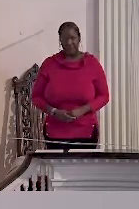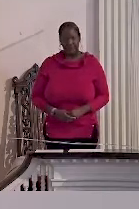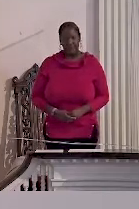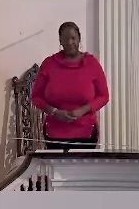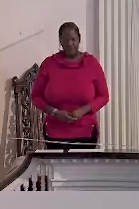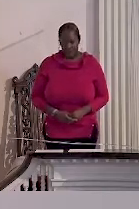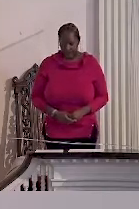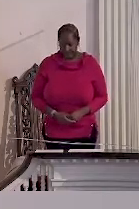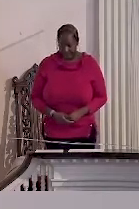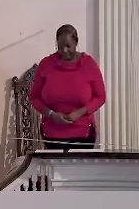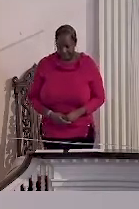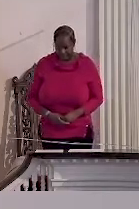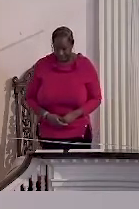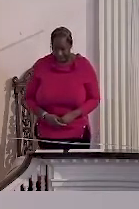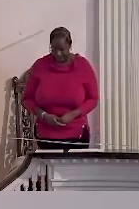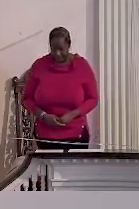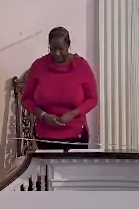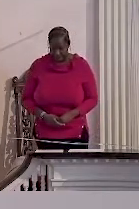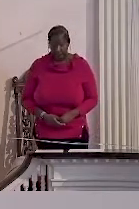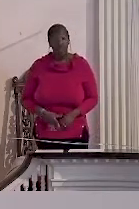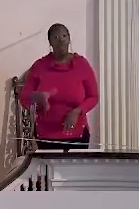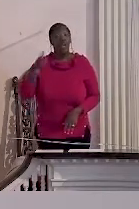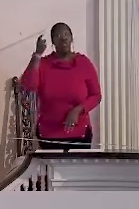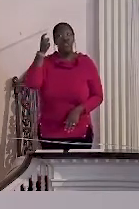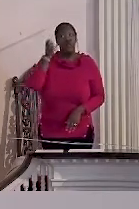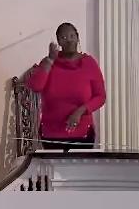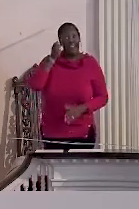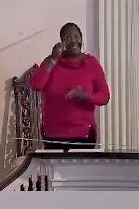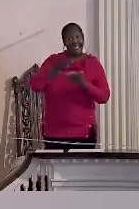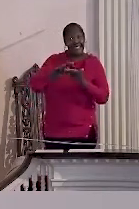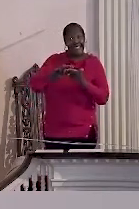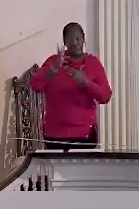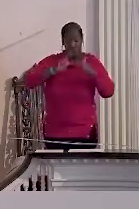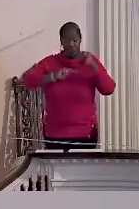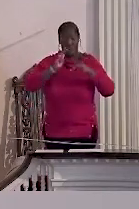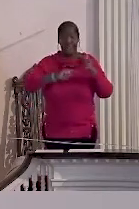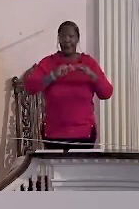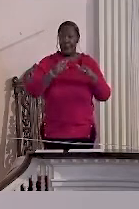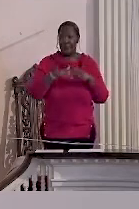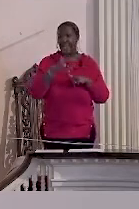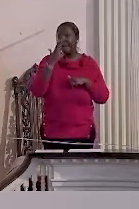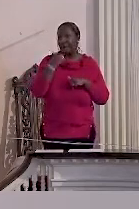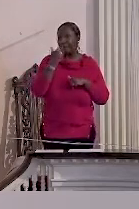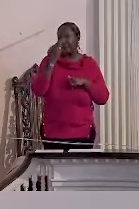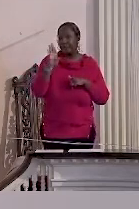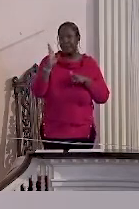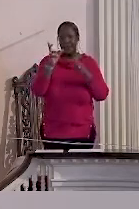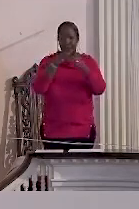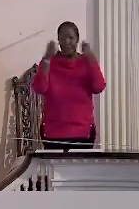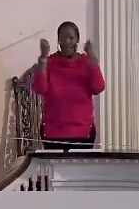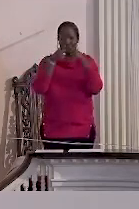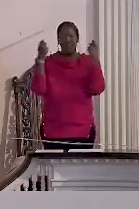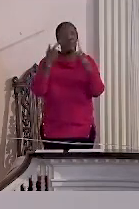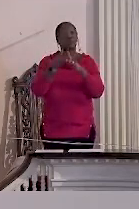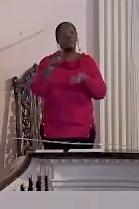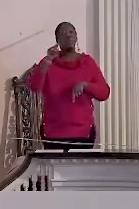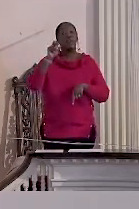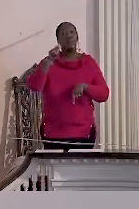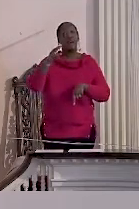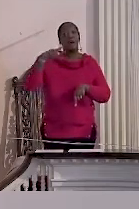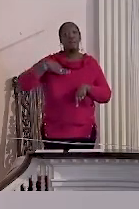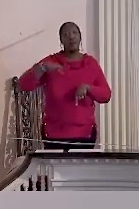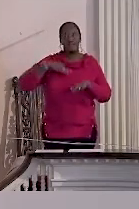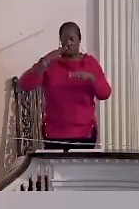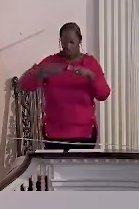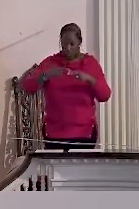Now, the grant to build our Little Free Pantry came from the nonprofit No Child Goes Hungry,